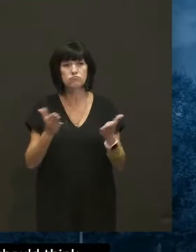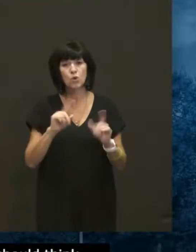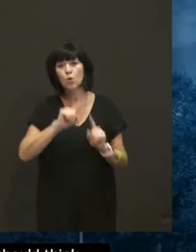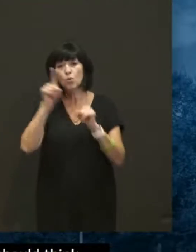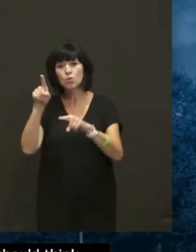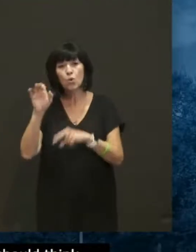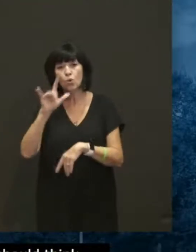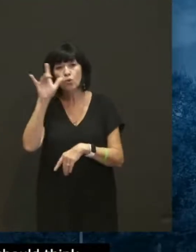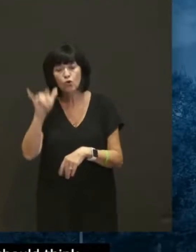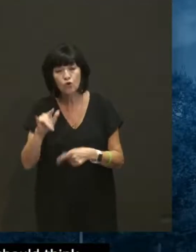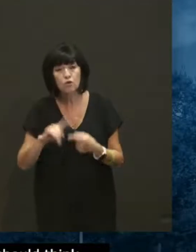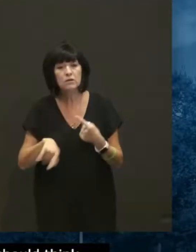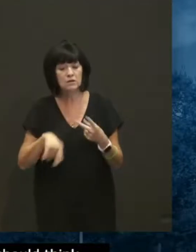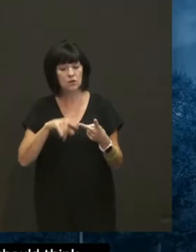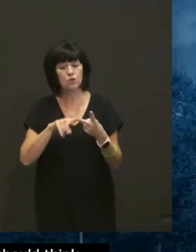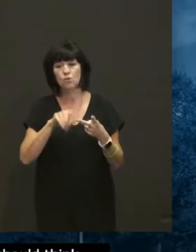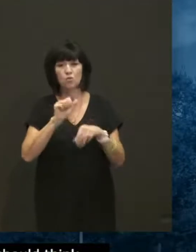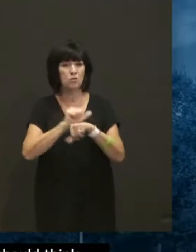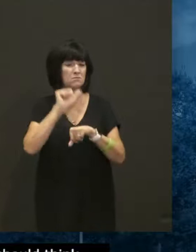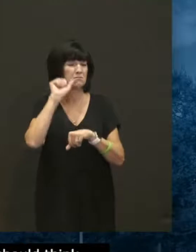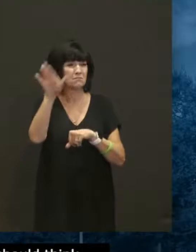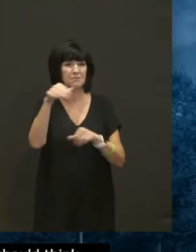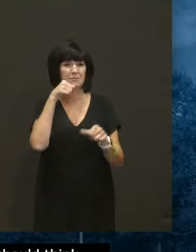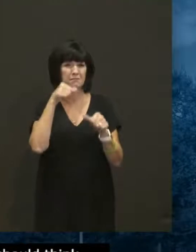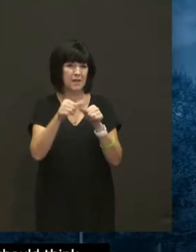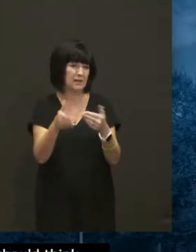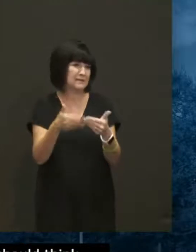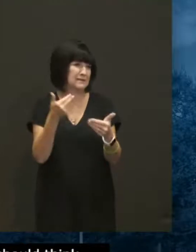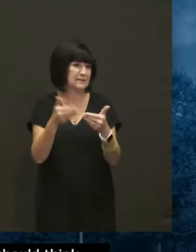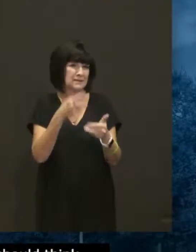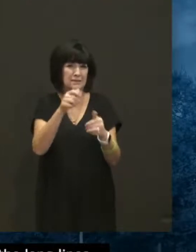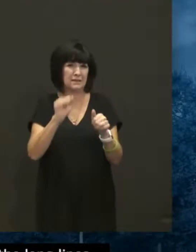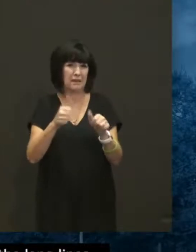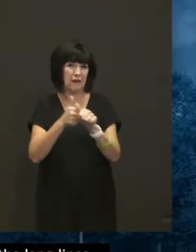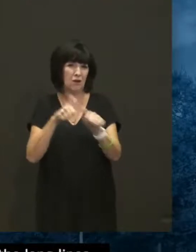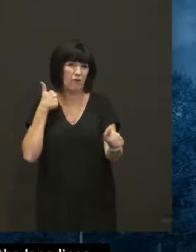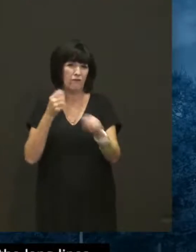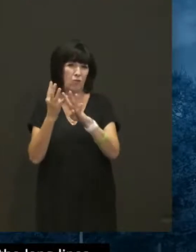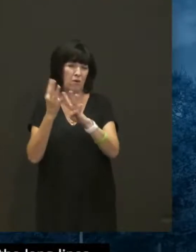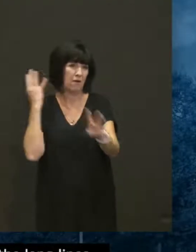just to avoid long lines on Election Day. But I